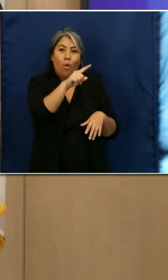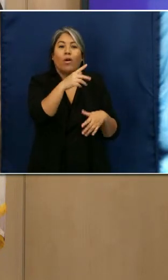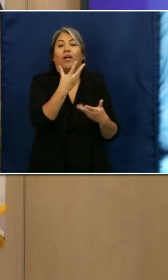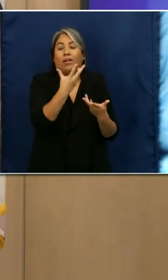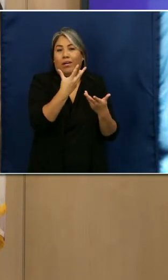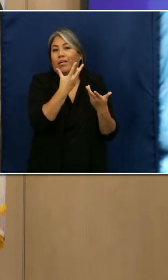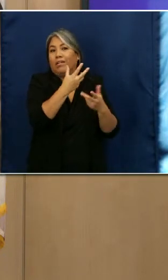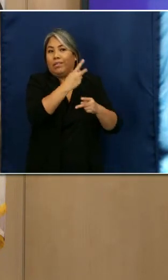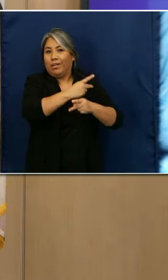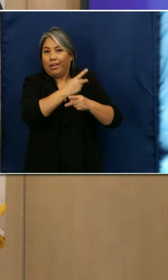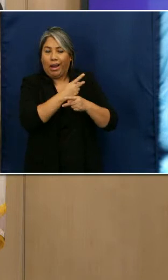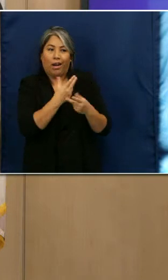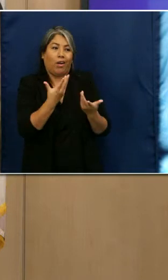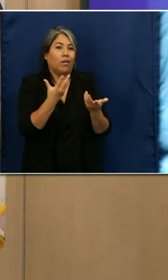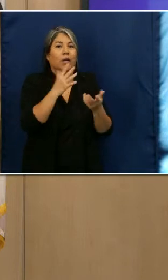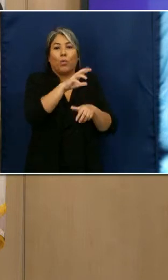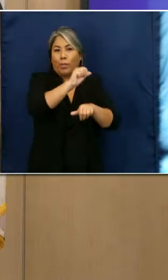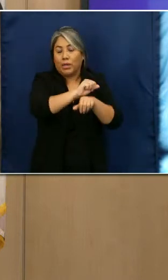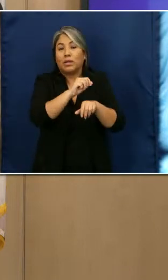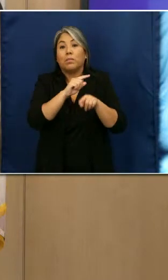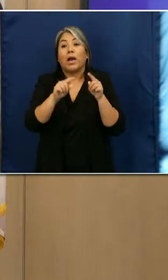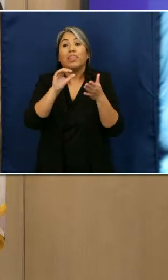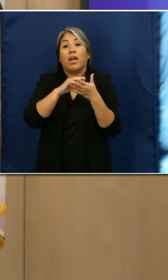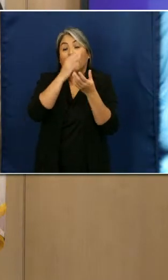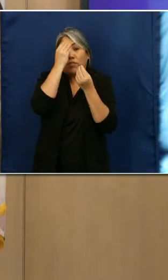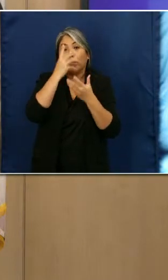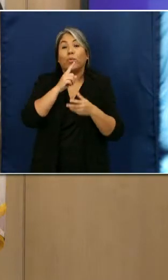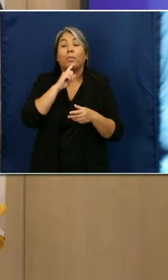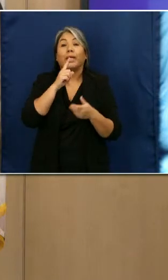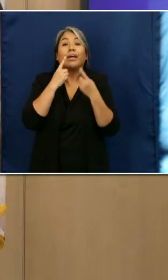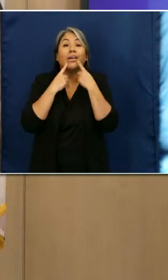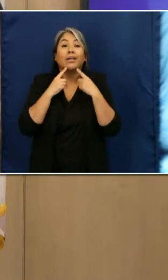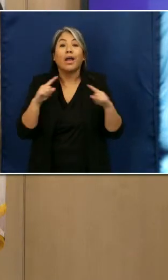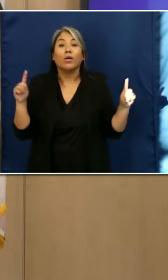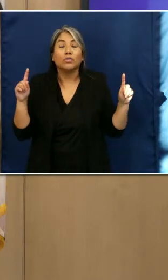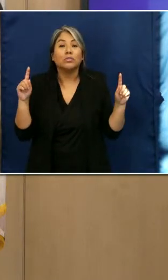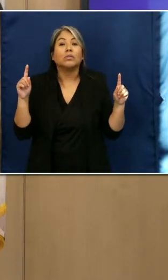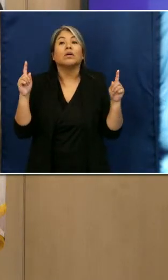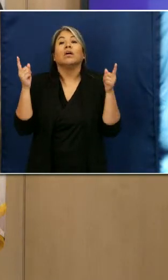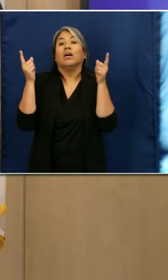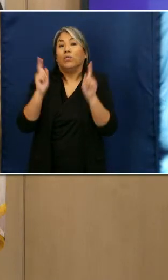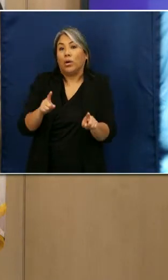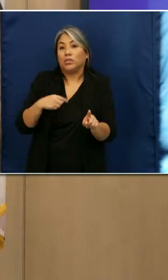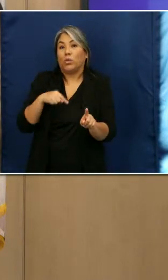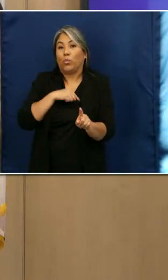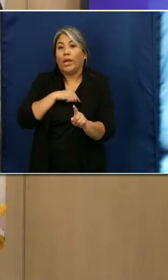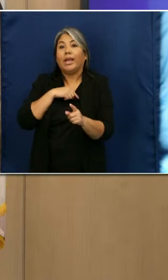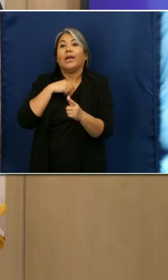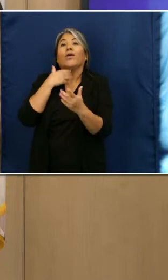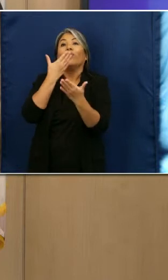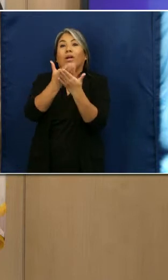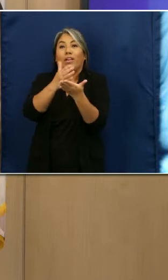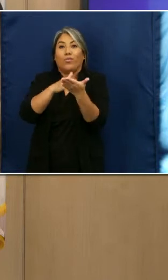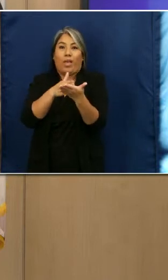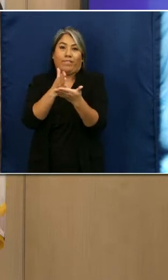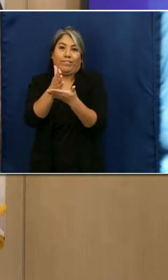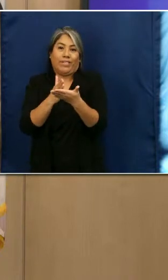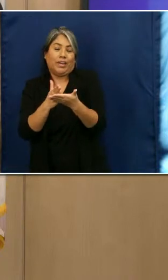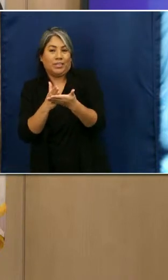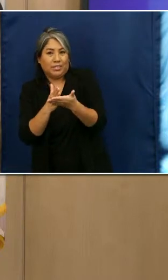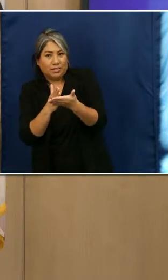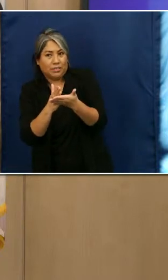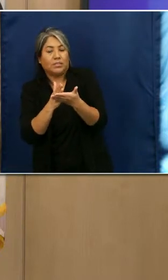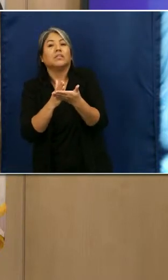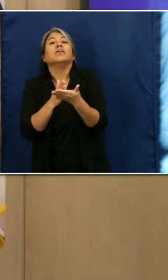but again, that information would be announced once we hit that phase or reach the phase that